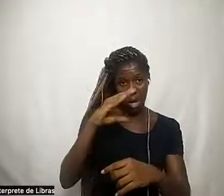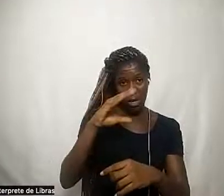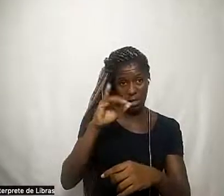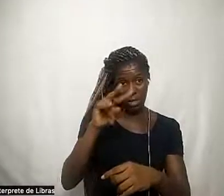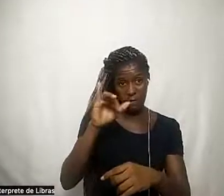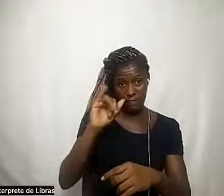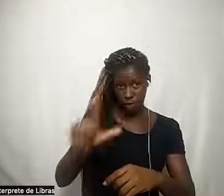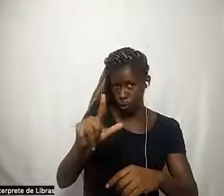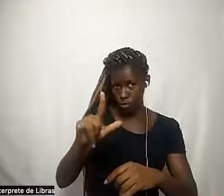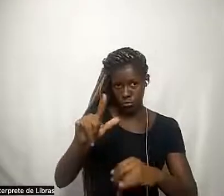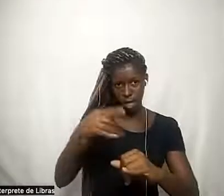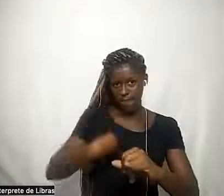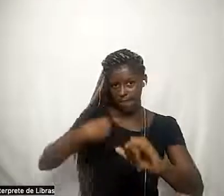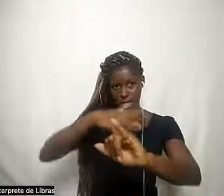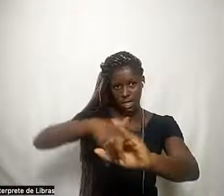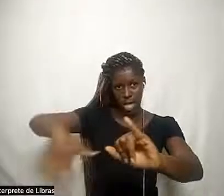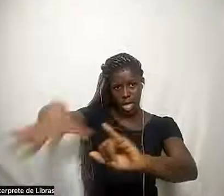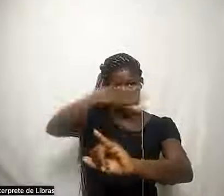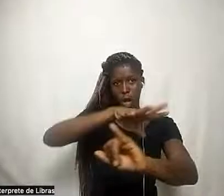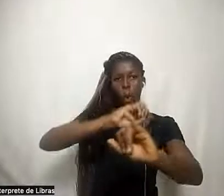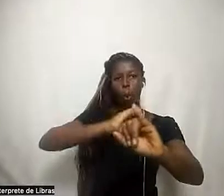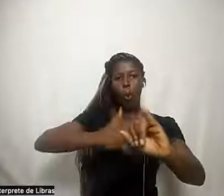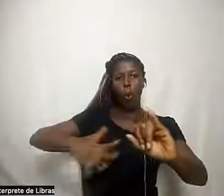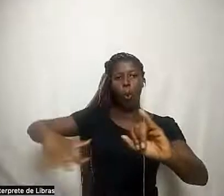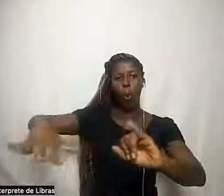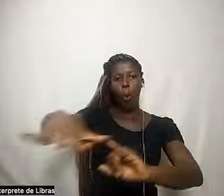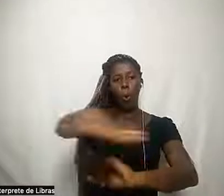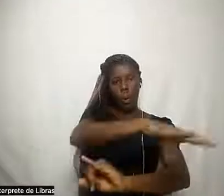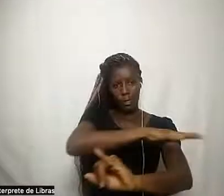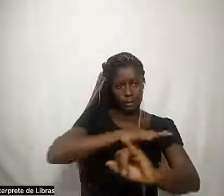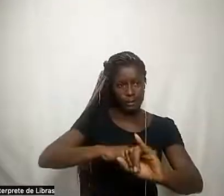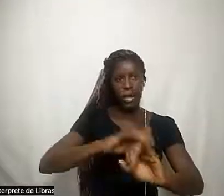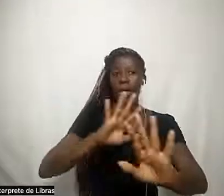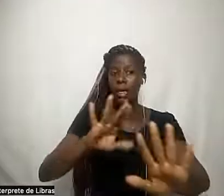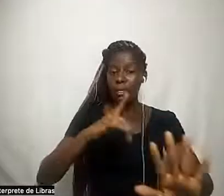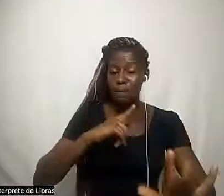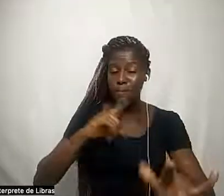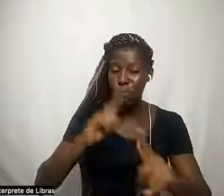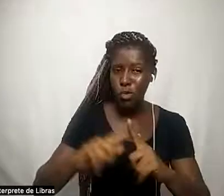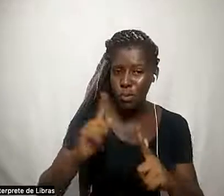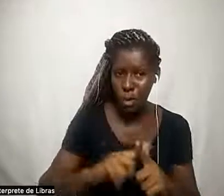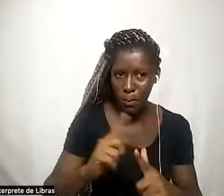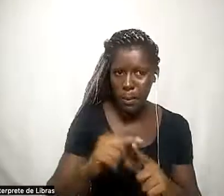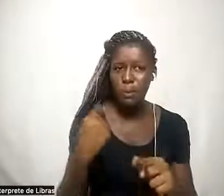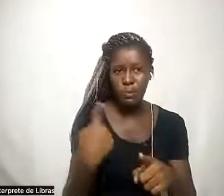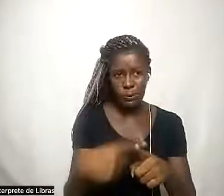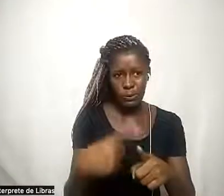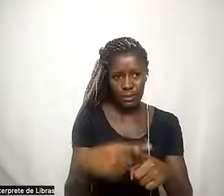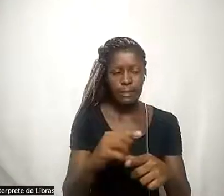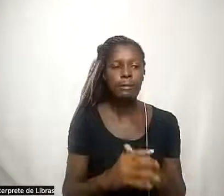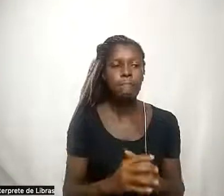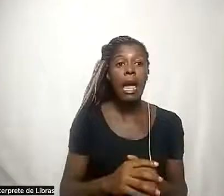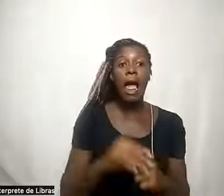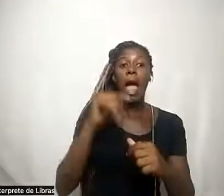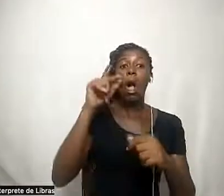where there are only civilians living in the middle of the ocean. There are a series of difficulties and problems related to sustainability